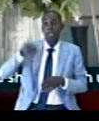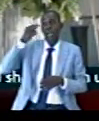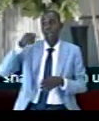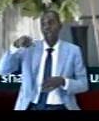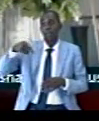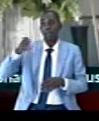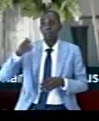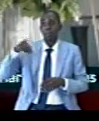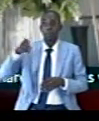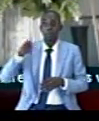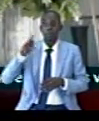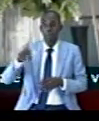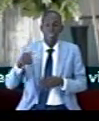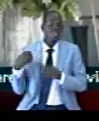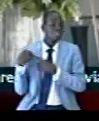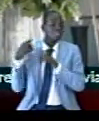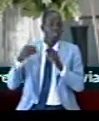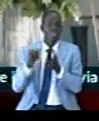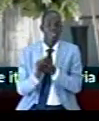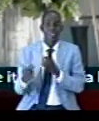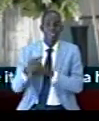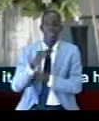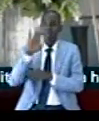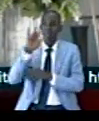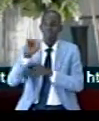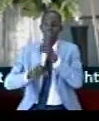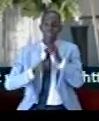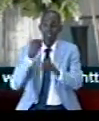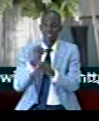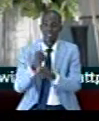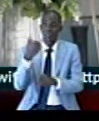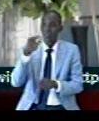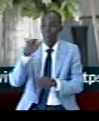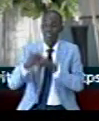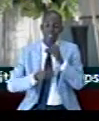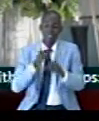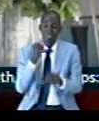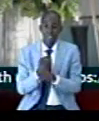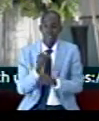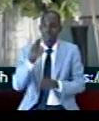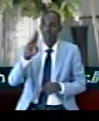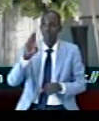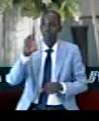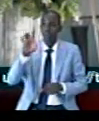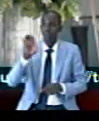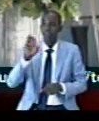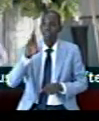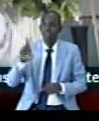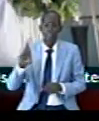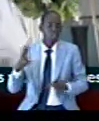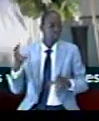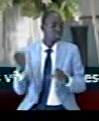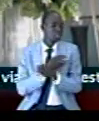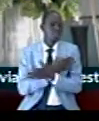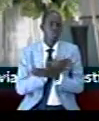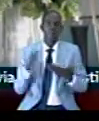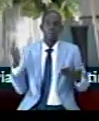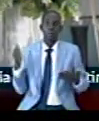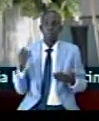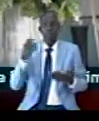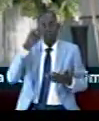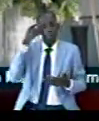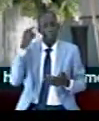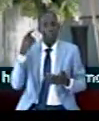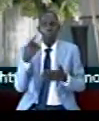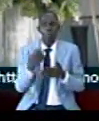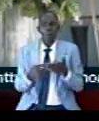day, 15 years ulcer vanished. That is not just ulcer, because the funniest part of it is that